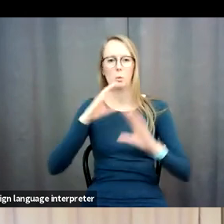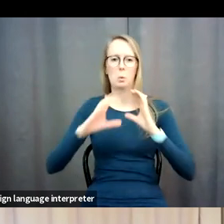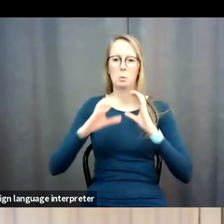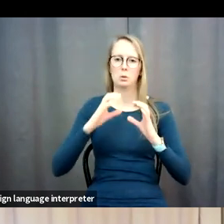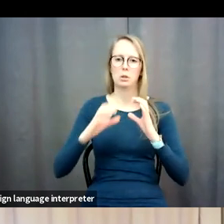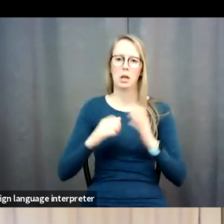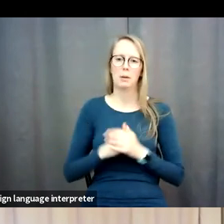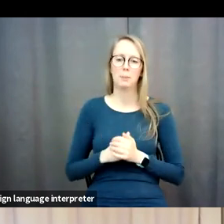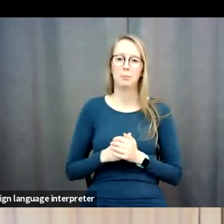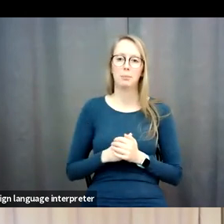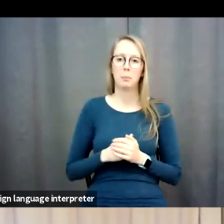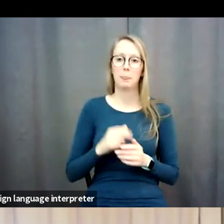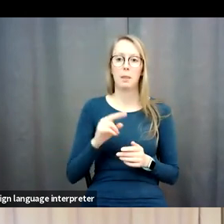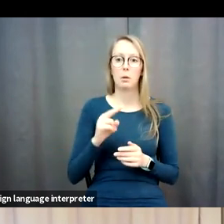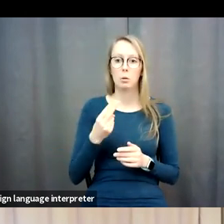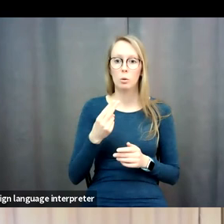Oh, now I see Charlotte.